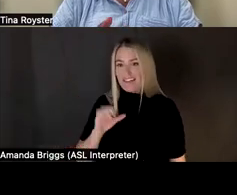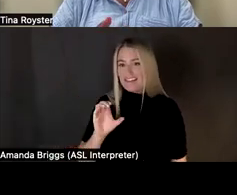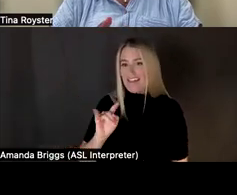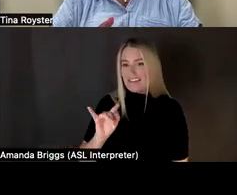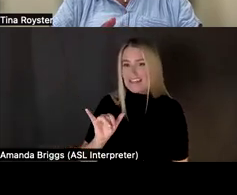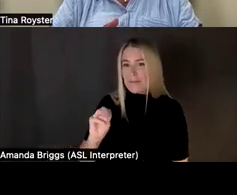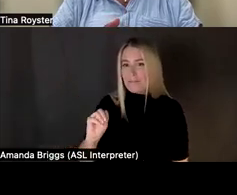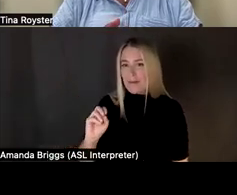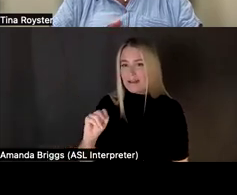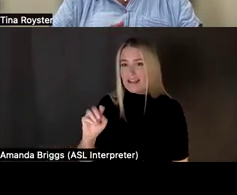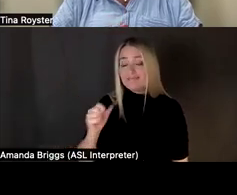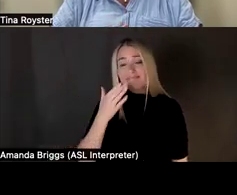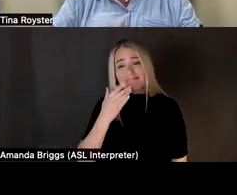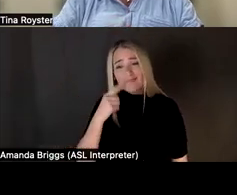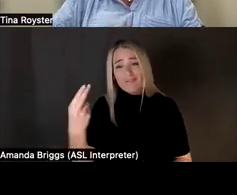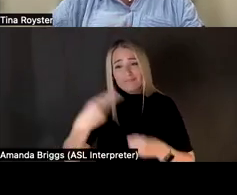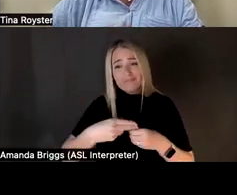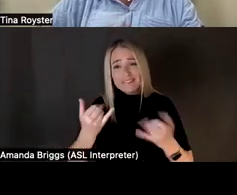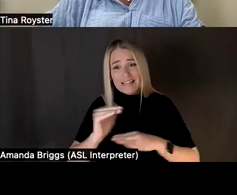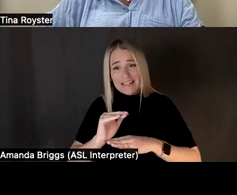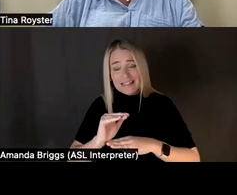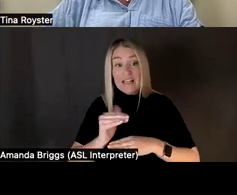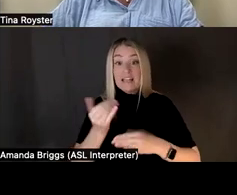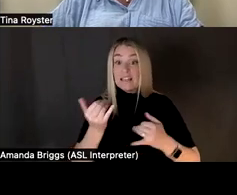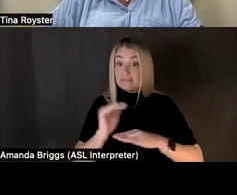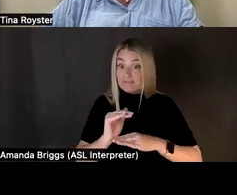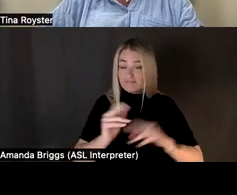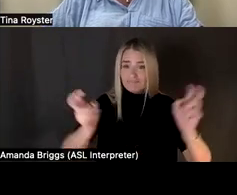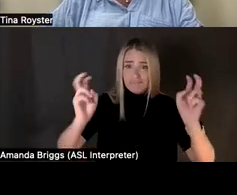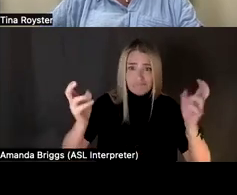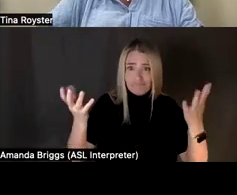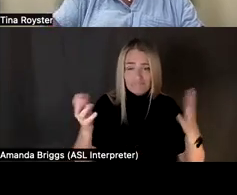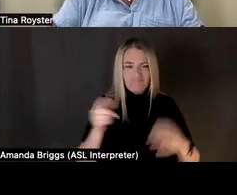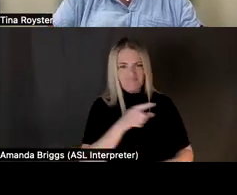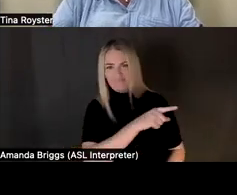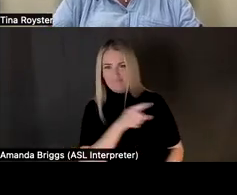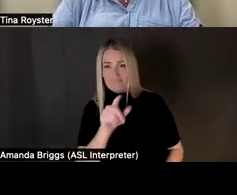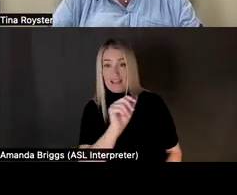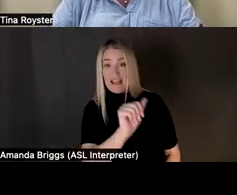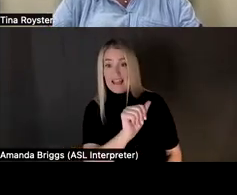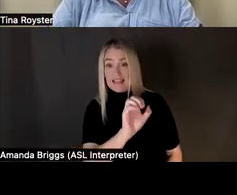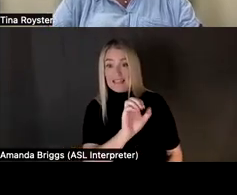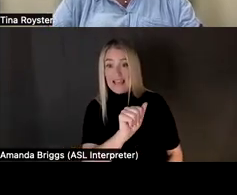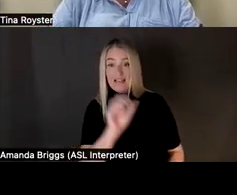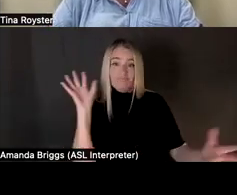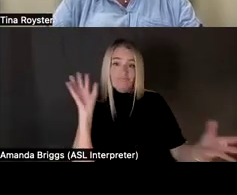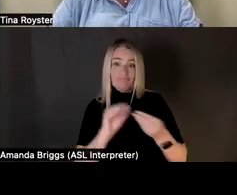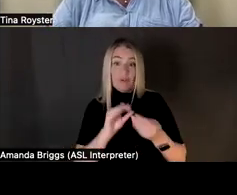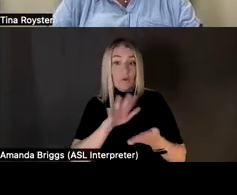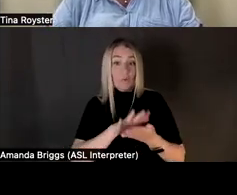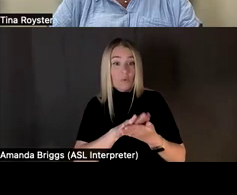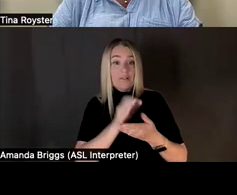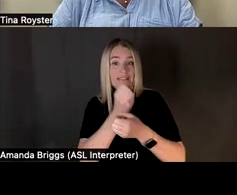you for joining us tonight. Tonight's topic is the AEA Comprehensive School Safety Plan. Our agenda will be